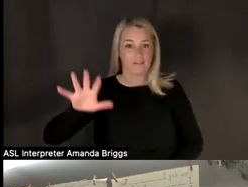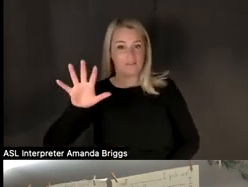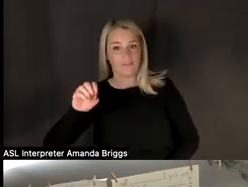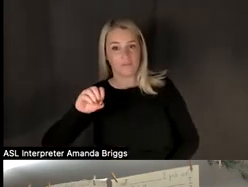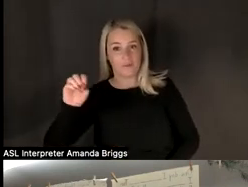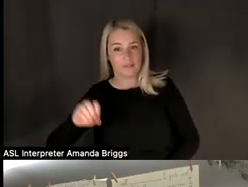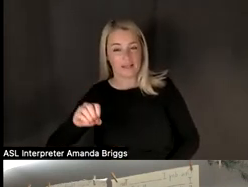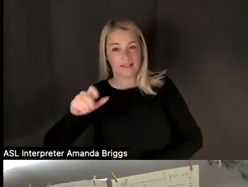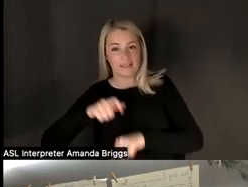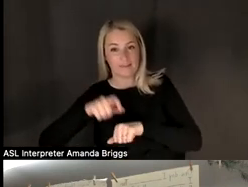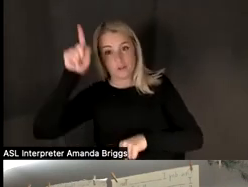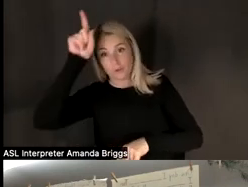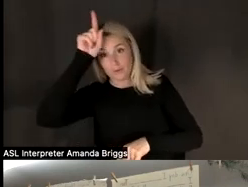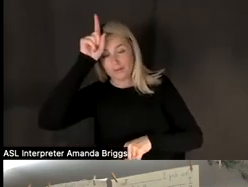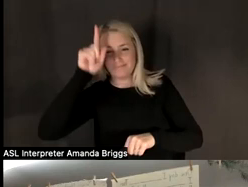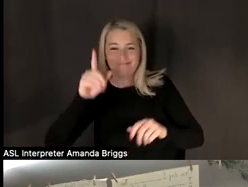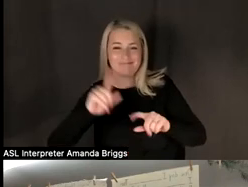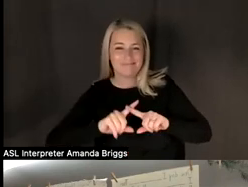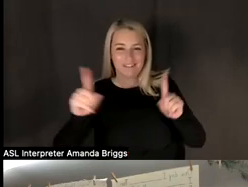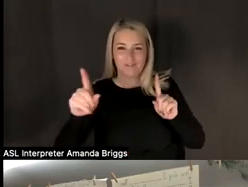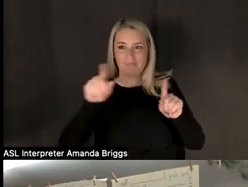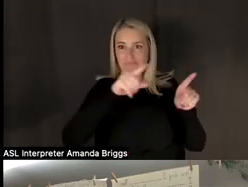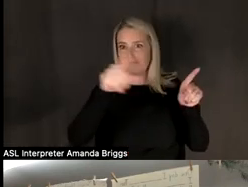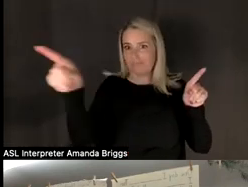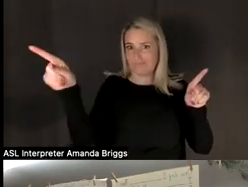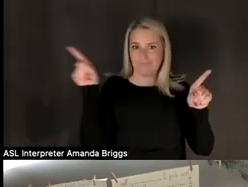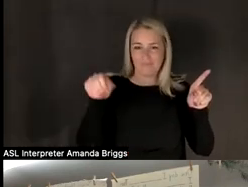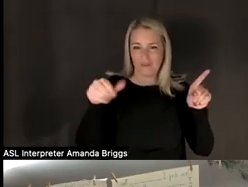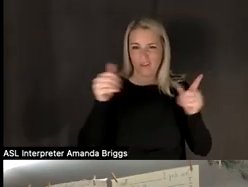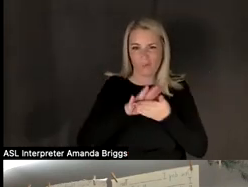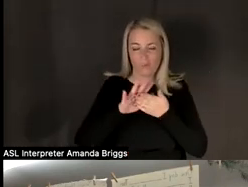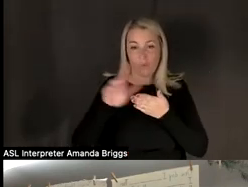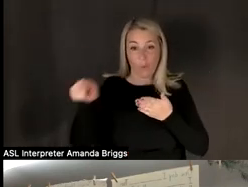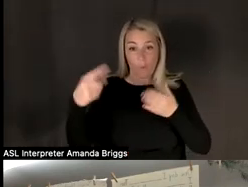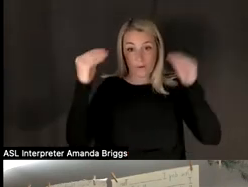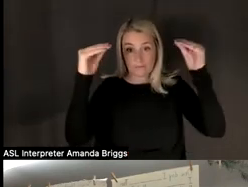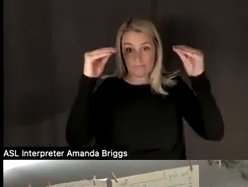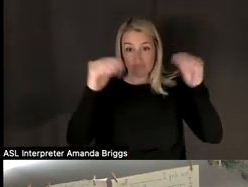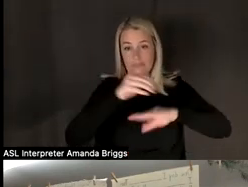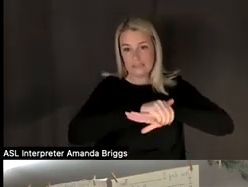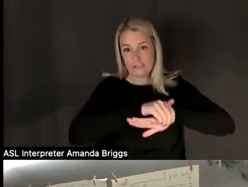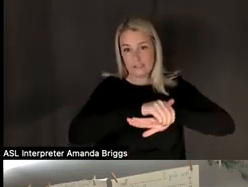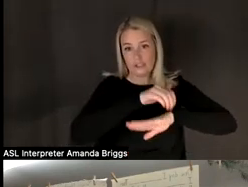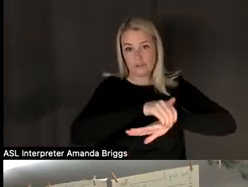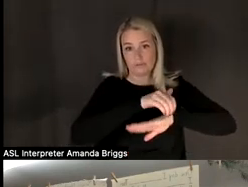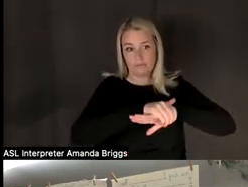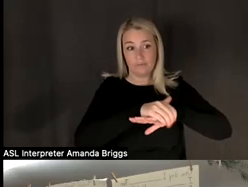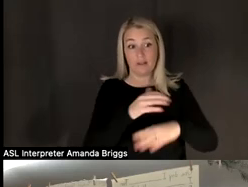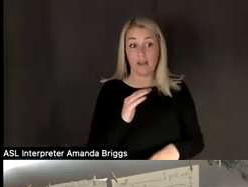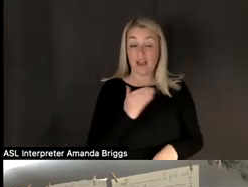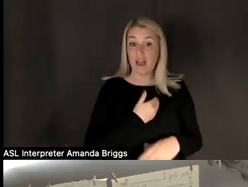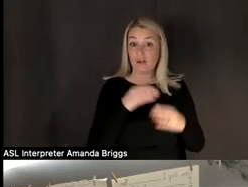very different from other schools that are only taught in English because our teachers have half the time to teach